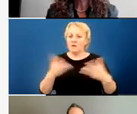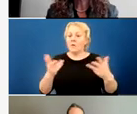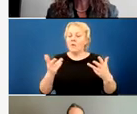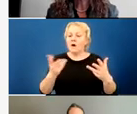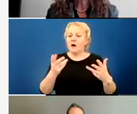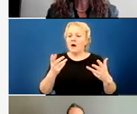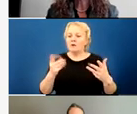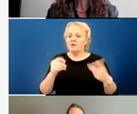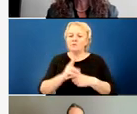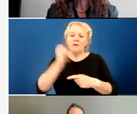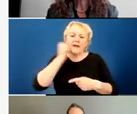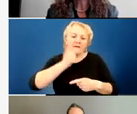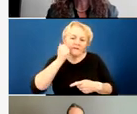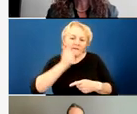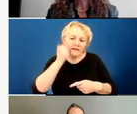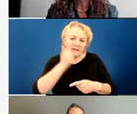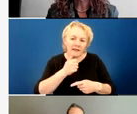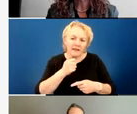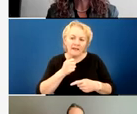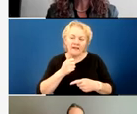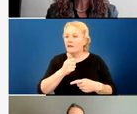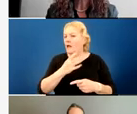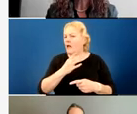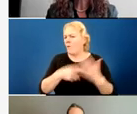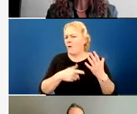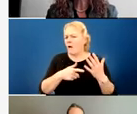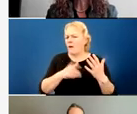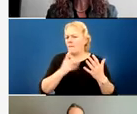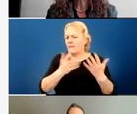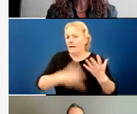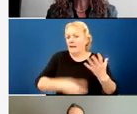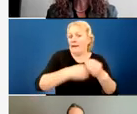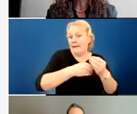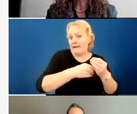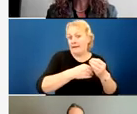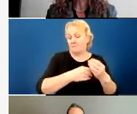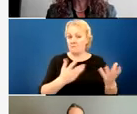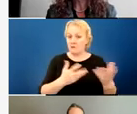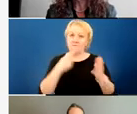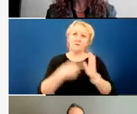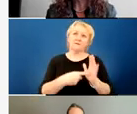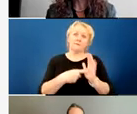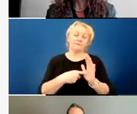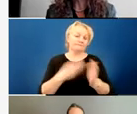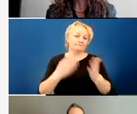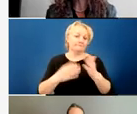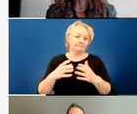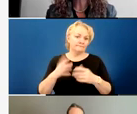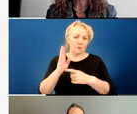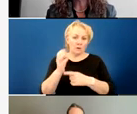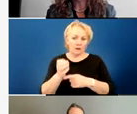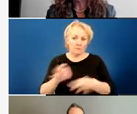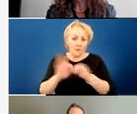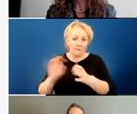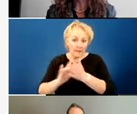daily basis and which ones you may need to add to your kit. So ensure you consider what durable medical equipment you